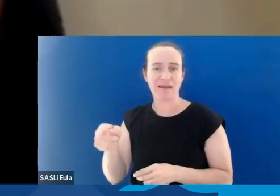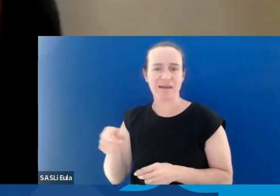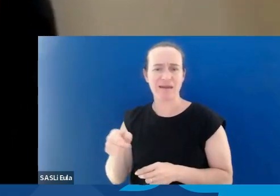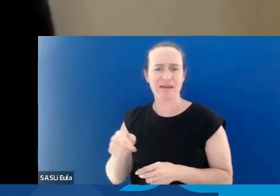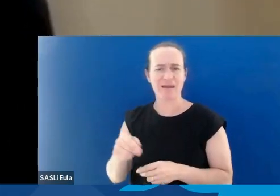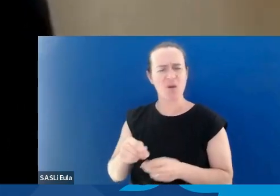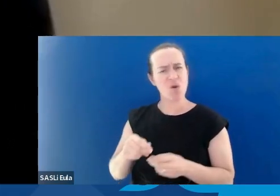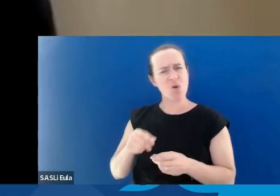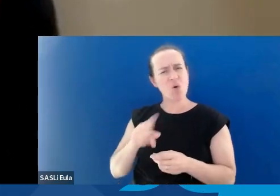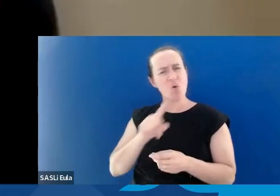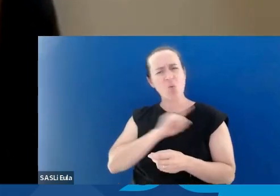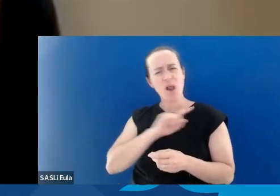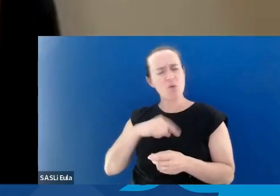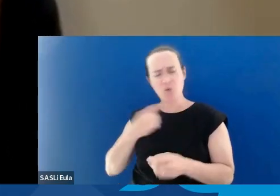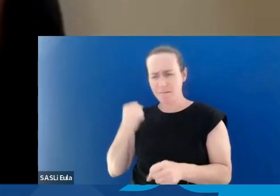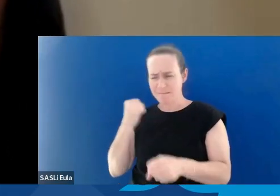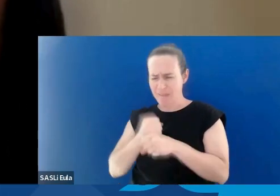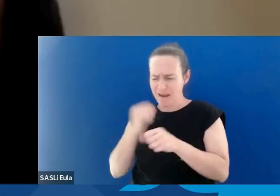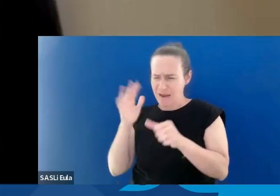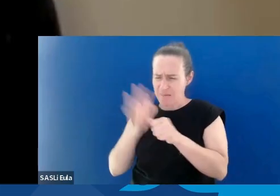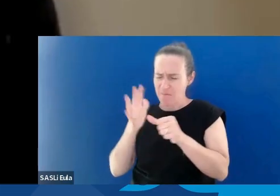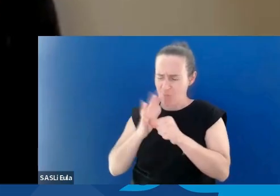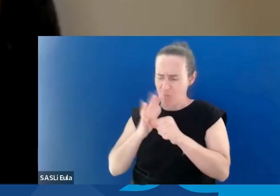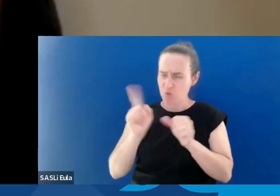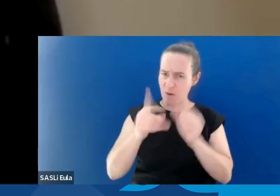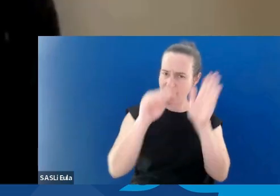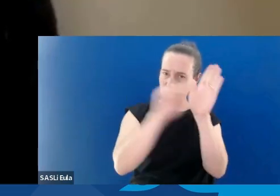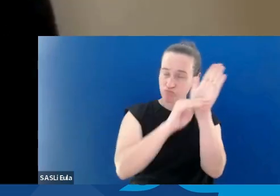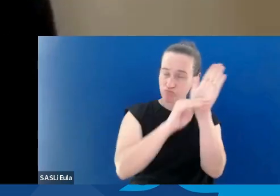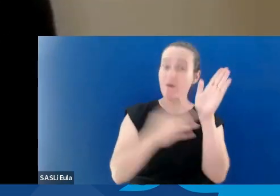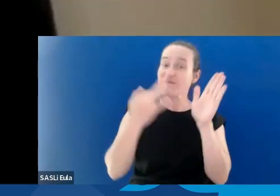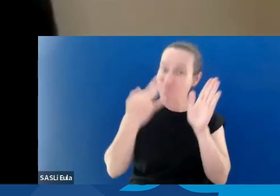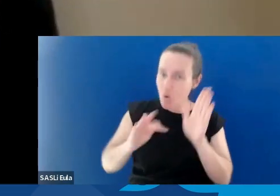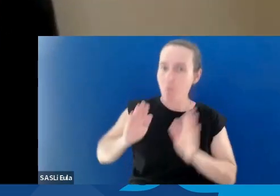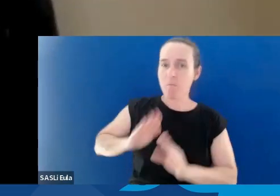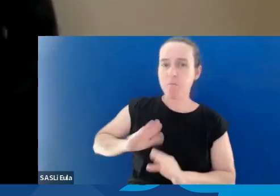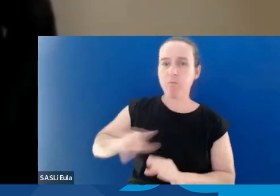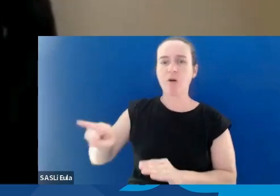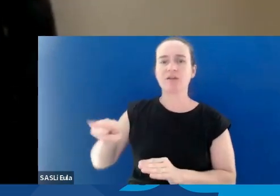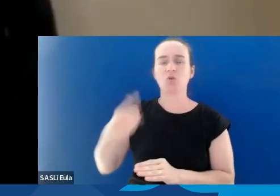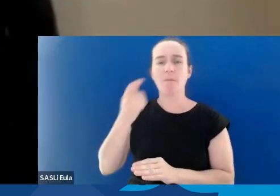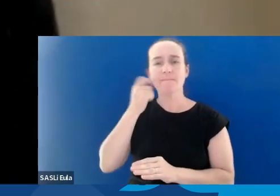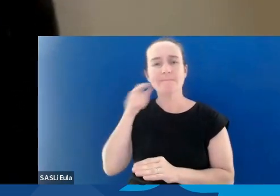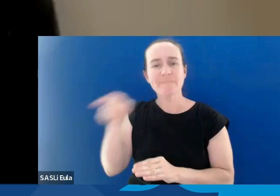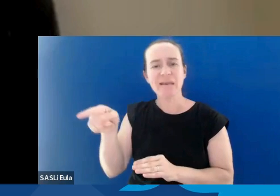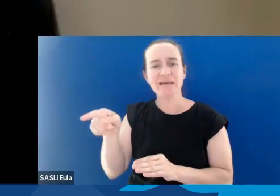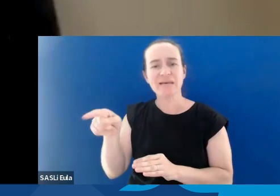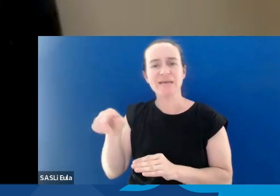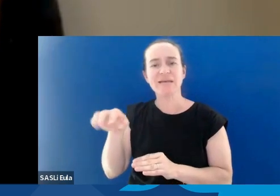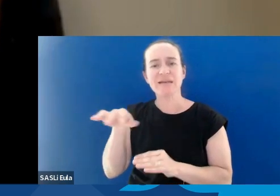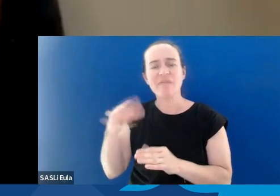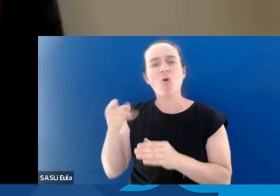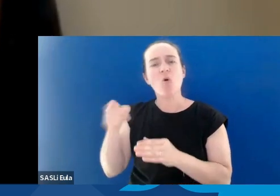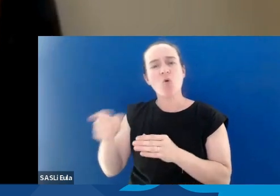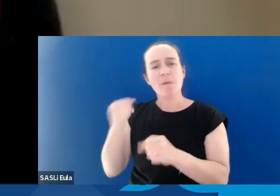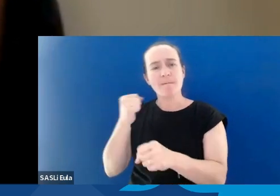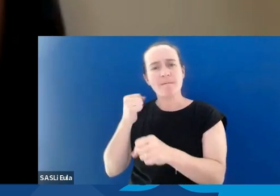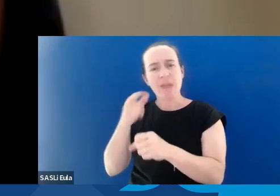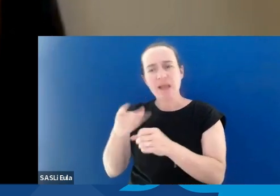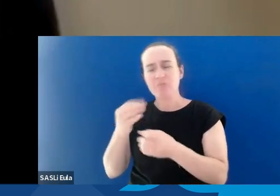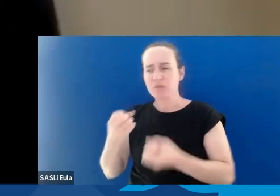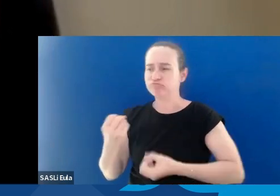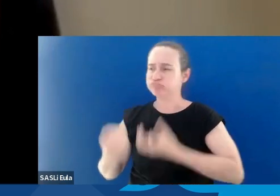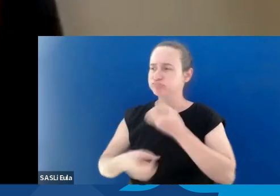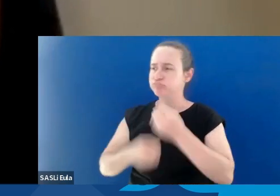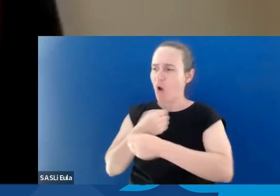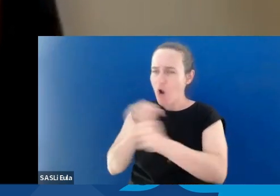by not prioritizing programs for them that focuses on gender transformation and gender equality conversations